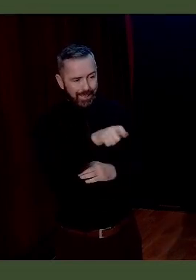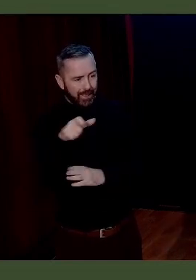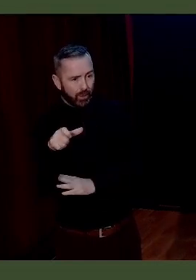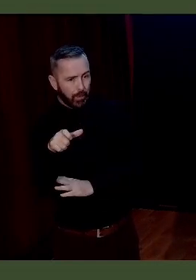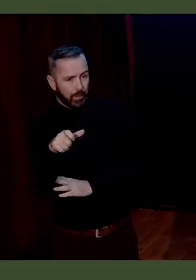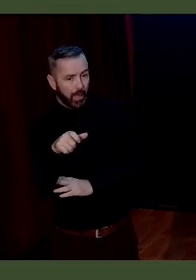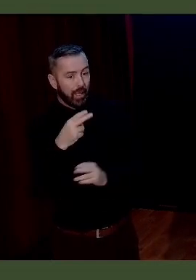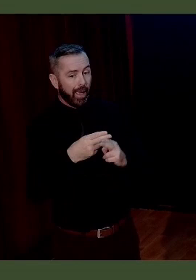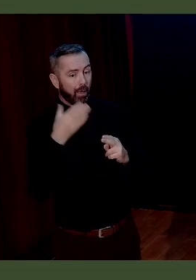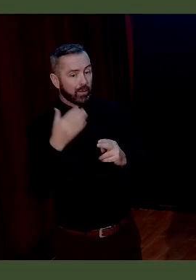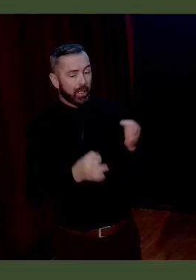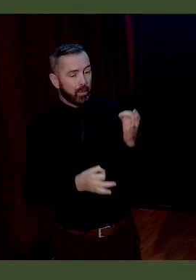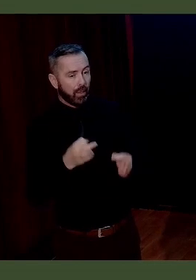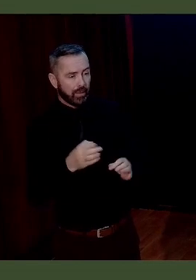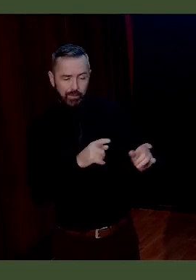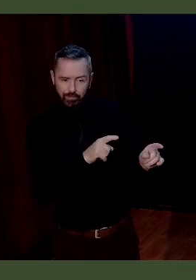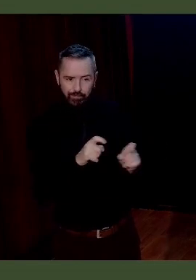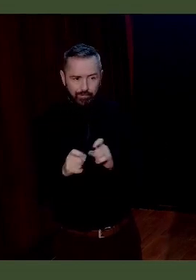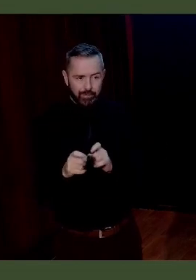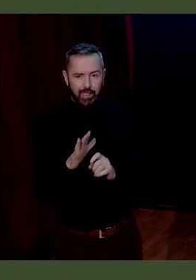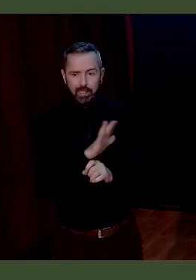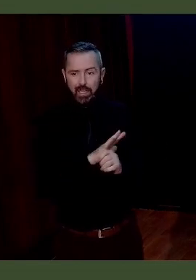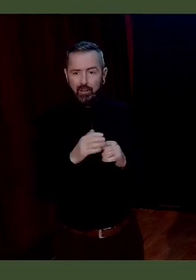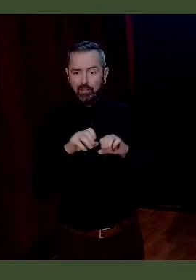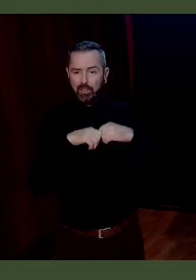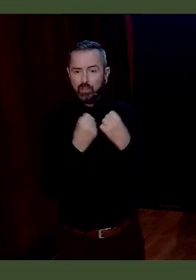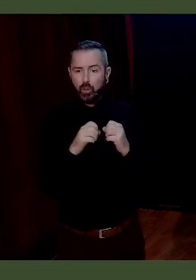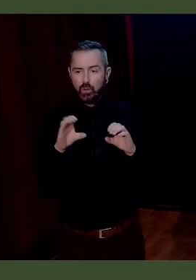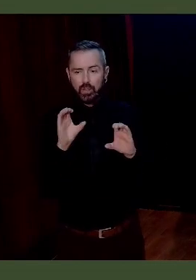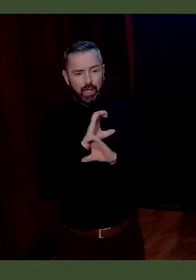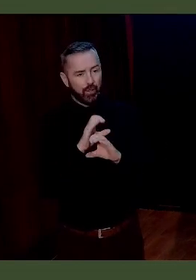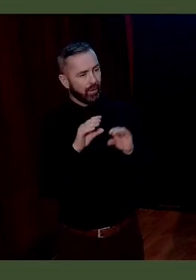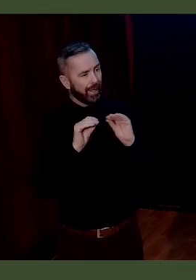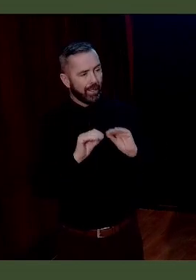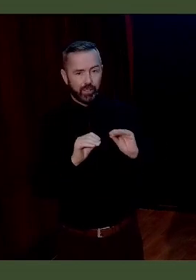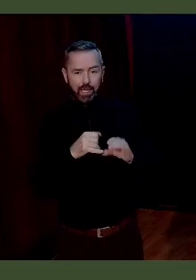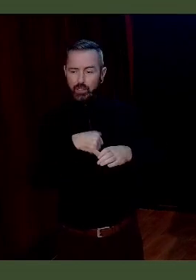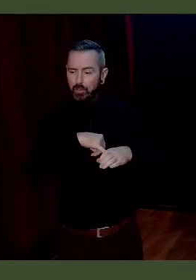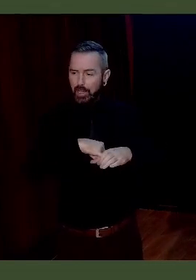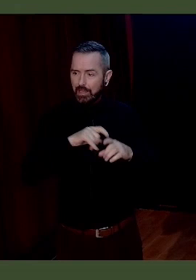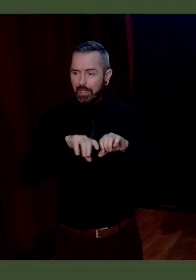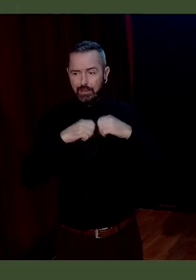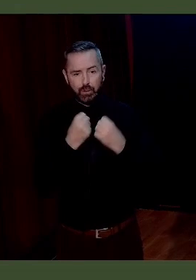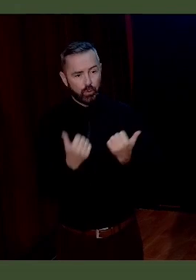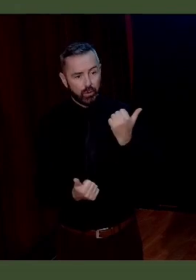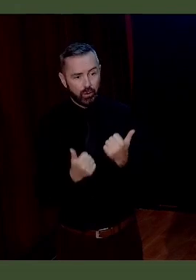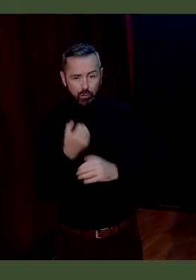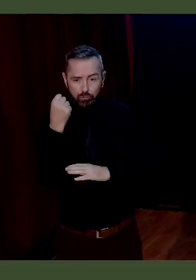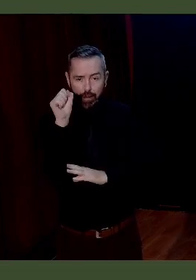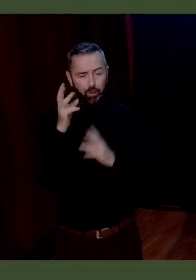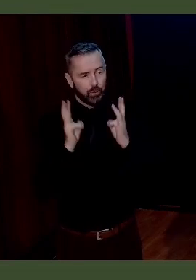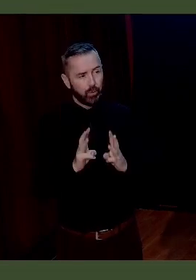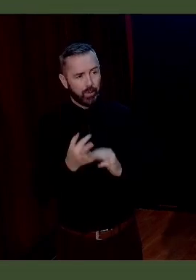this mainstream politics, however, it's mainly in the areas of social care, education, medicine and social justice that